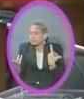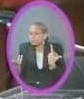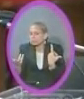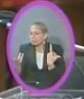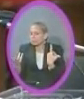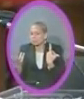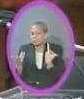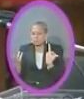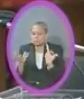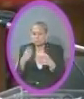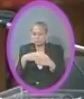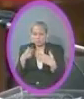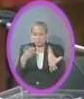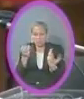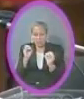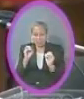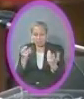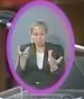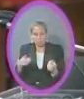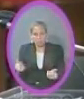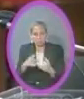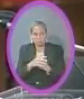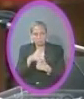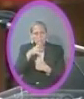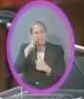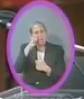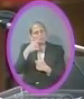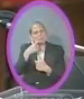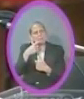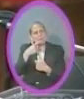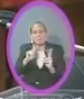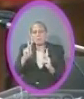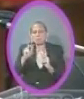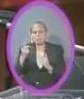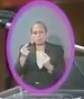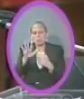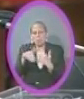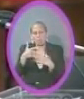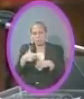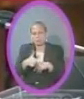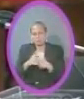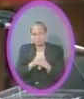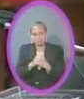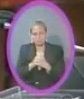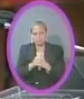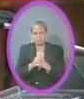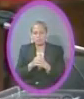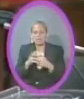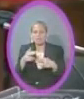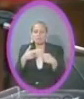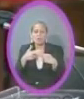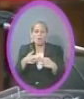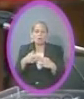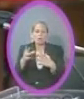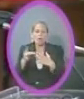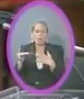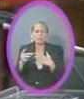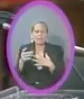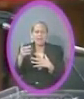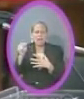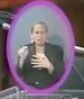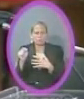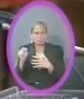there are really no consequences. My parents said that people do it all the time. It is called opting out. How come my teachers